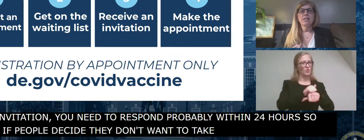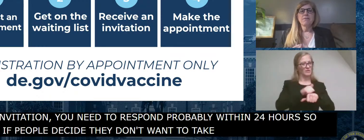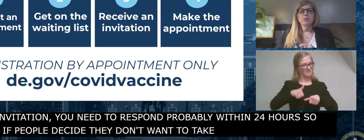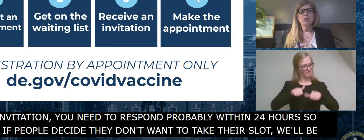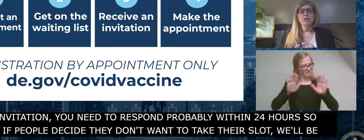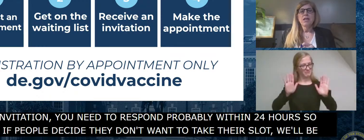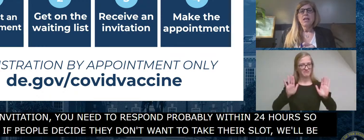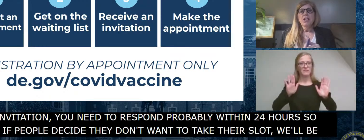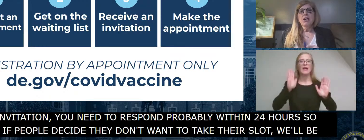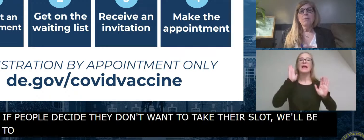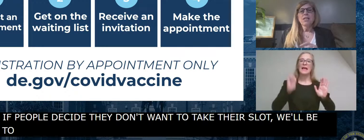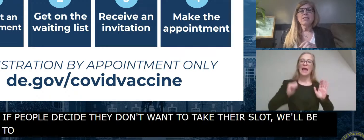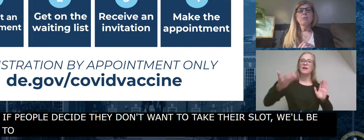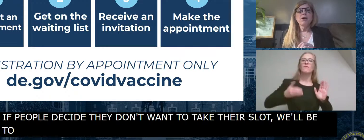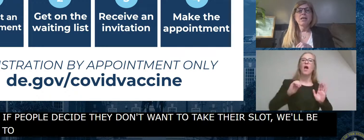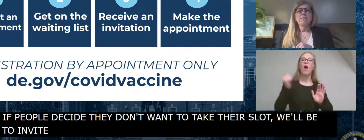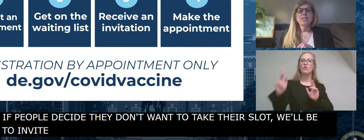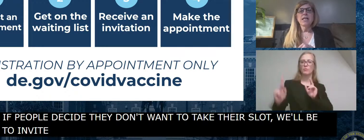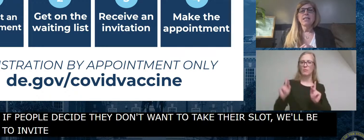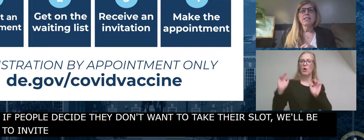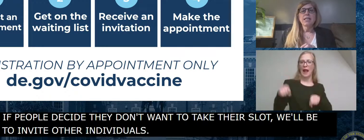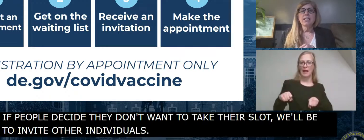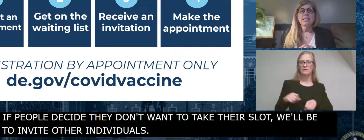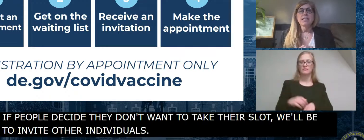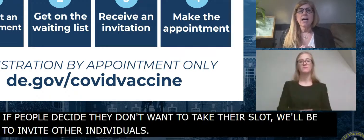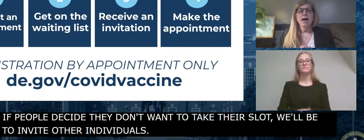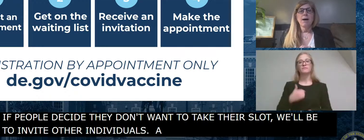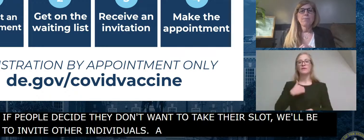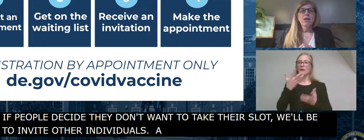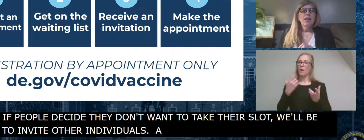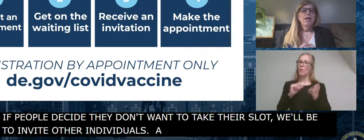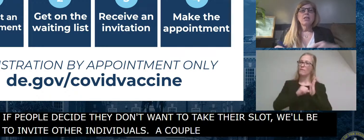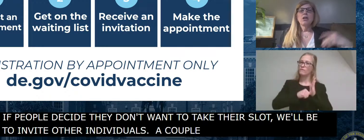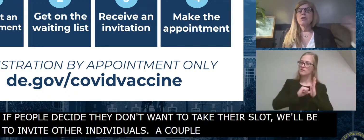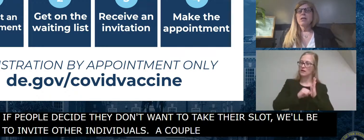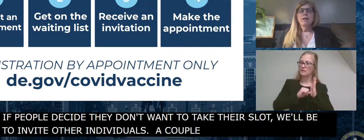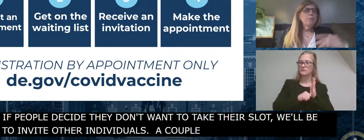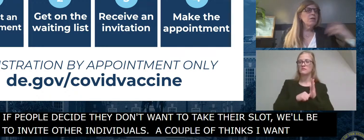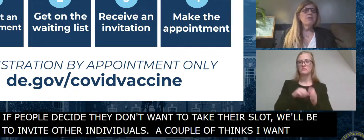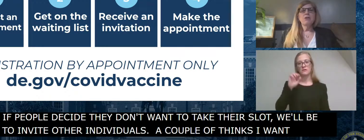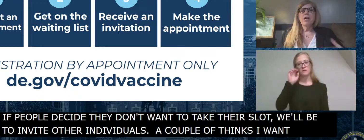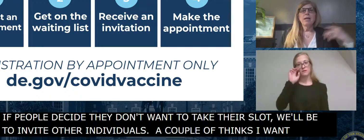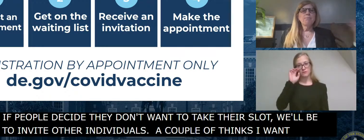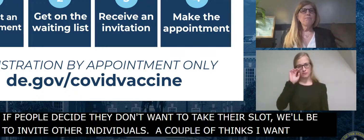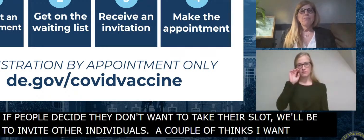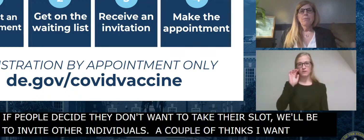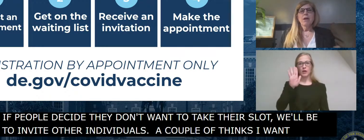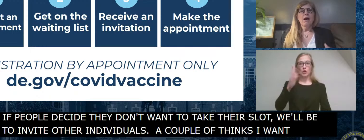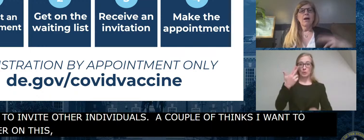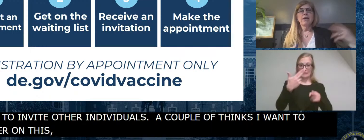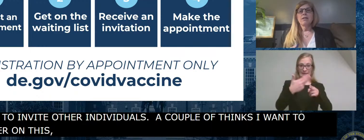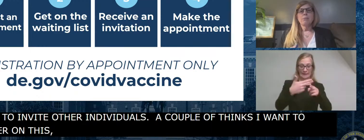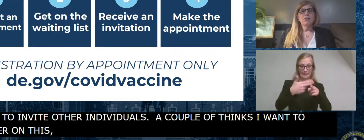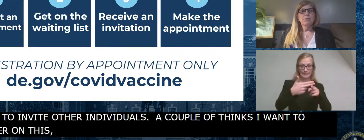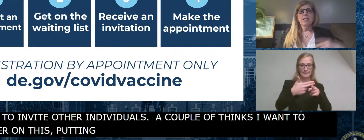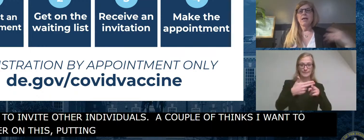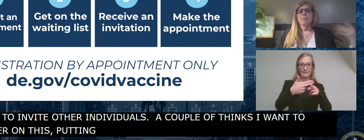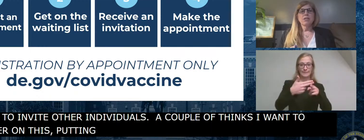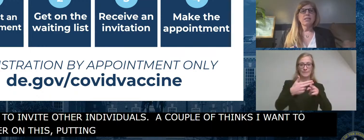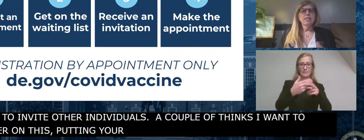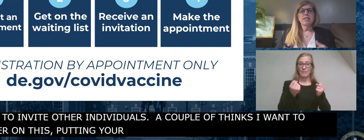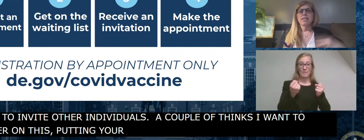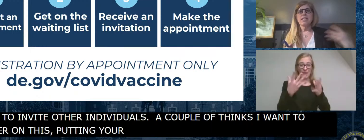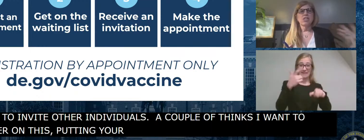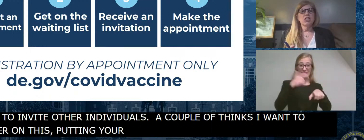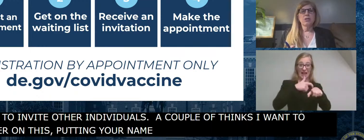other individuals. A couple of things I want to emphasize on this. Putting your name in there multiple